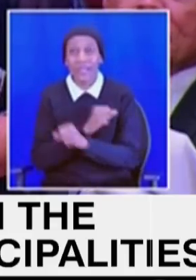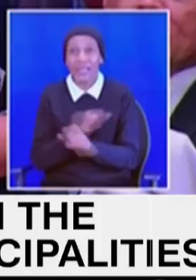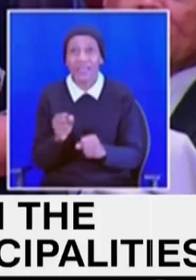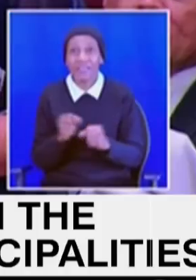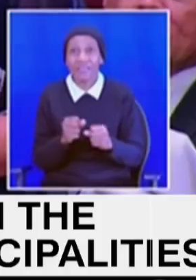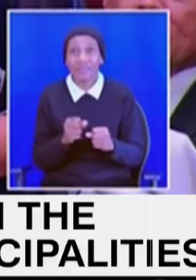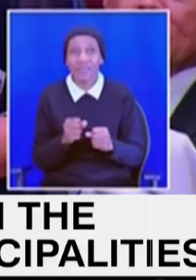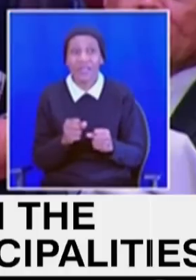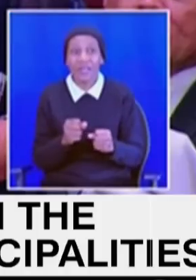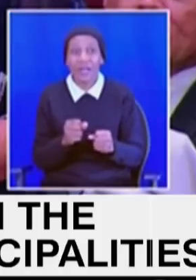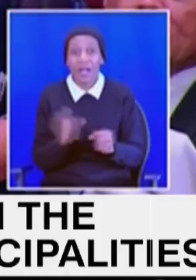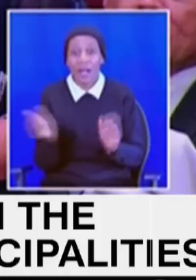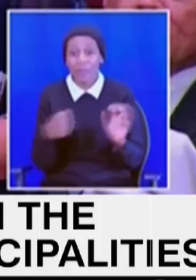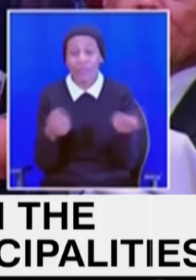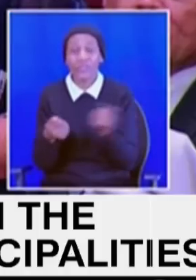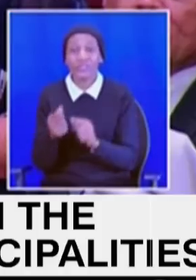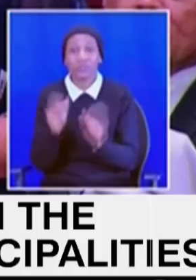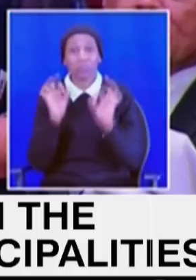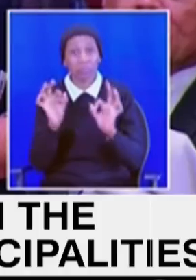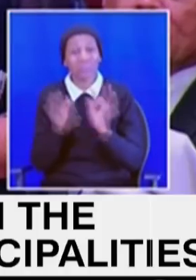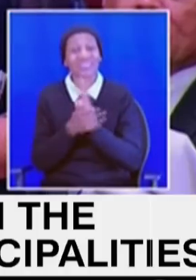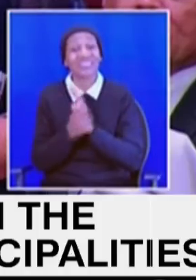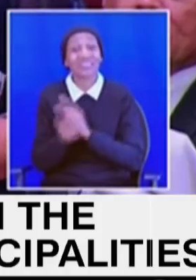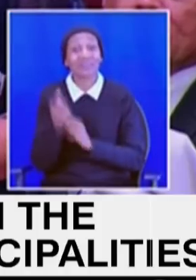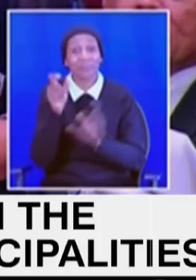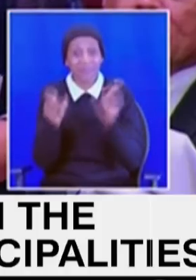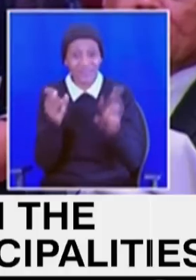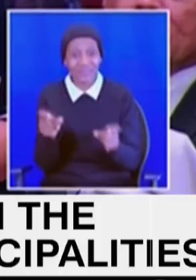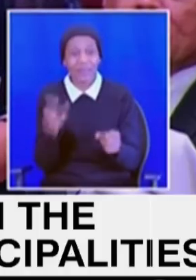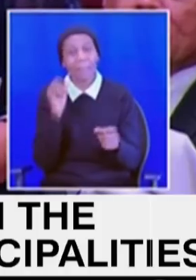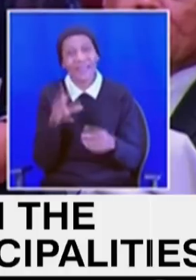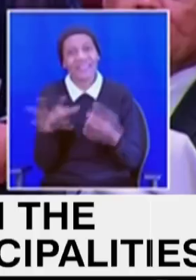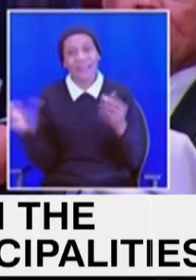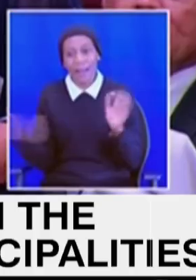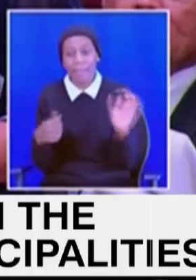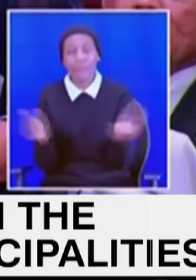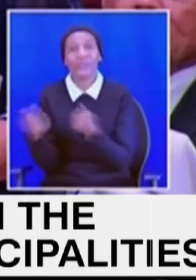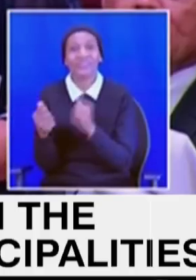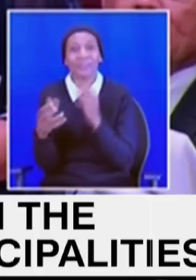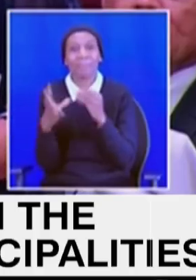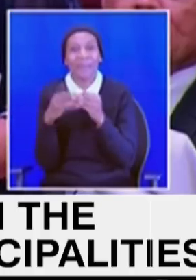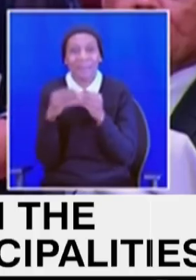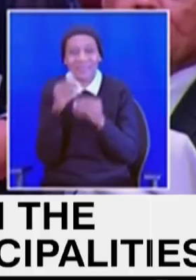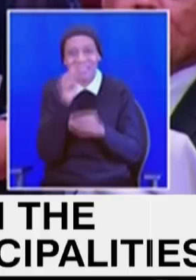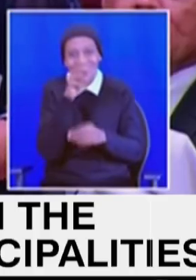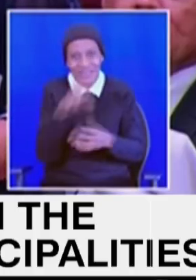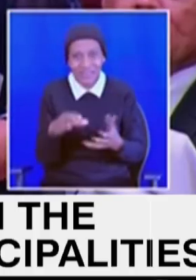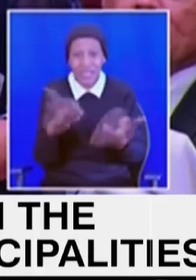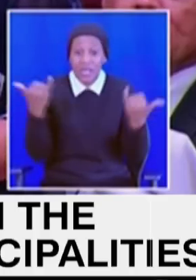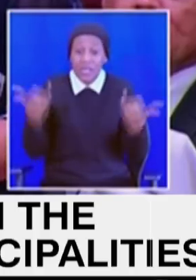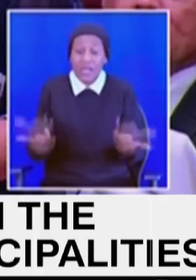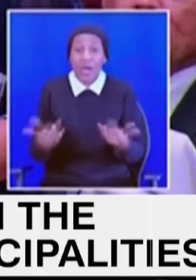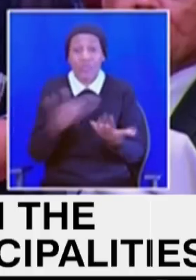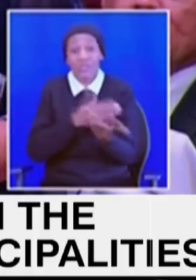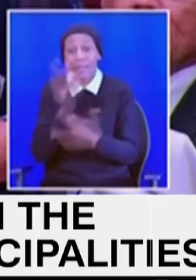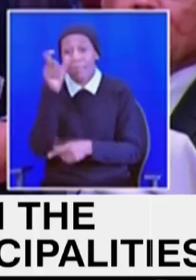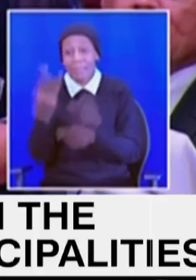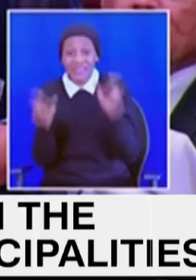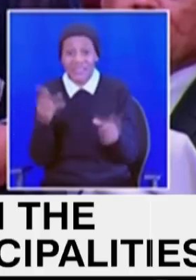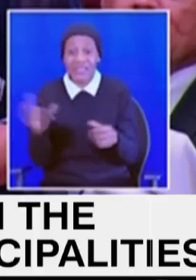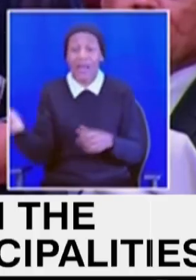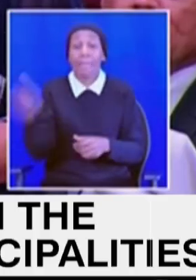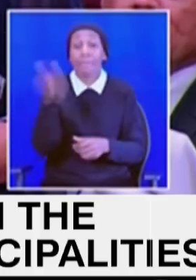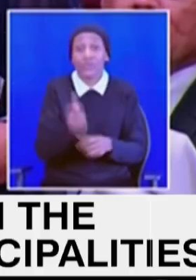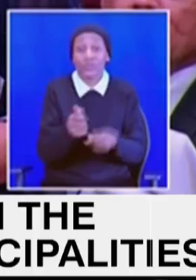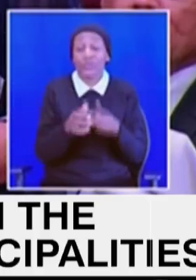cadre deployment policy, it is very, very important that qualified candidates are employed to manage a municipality